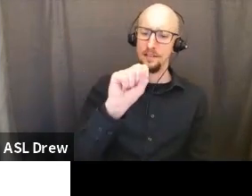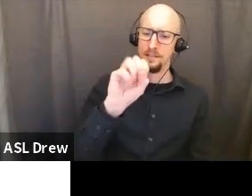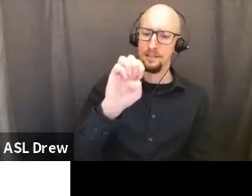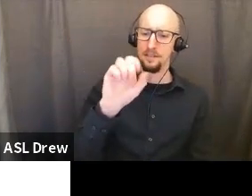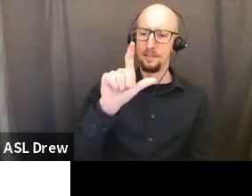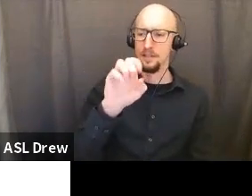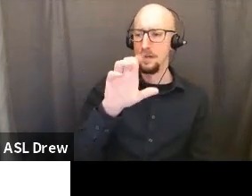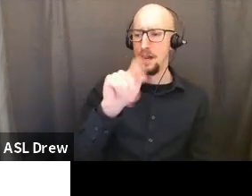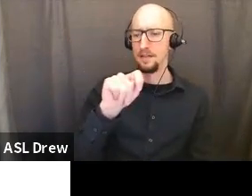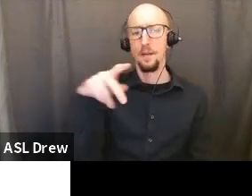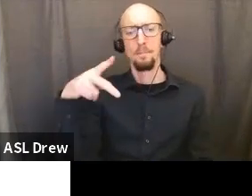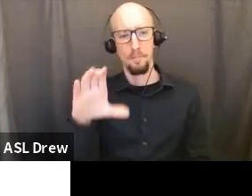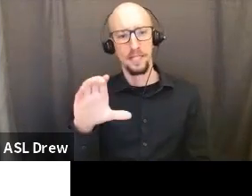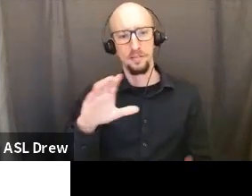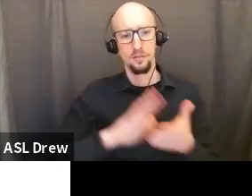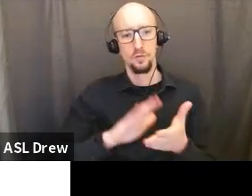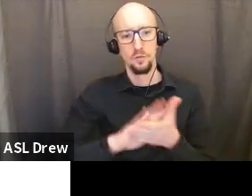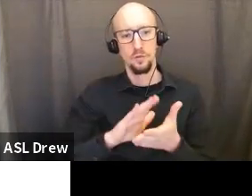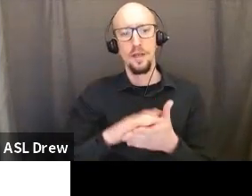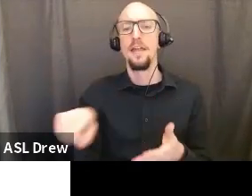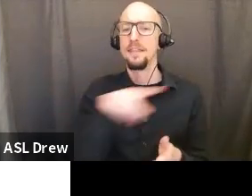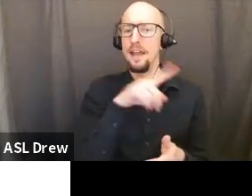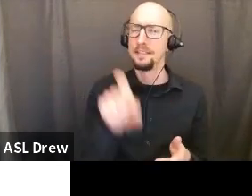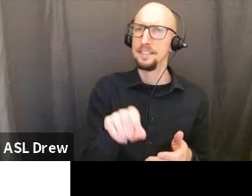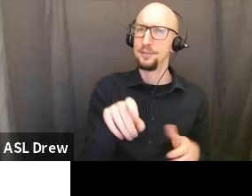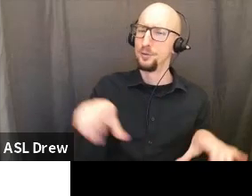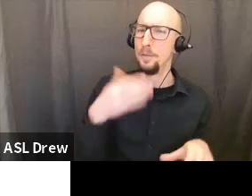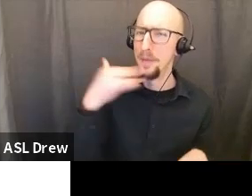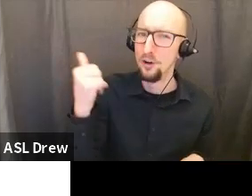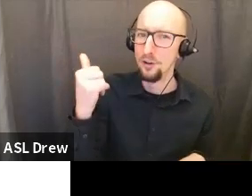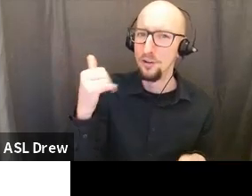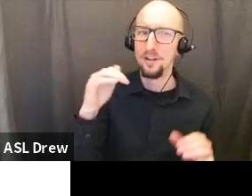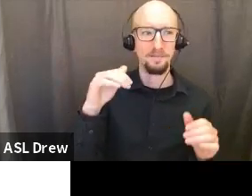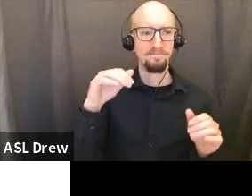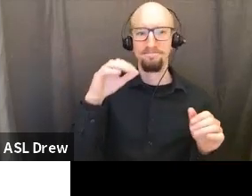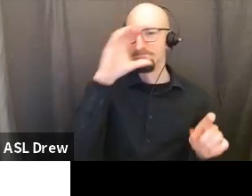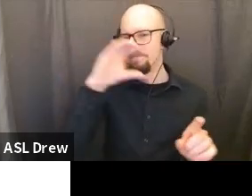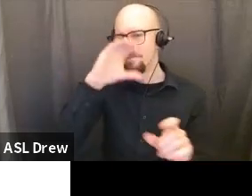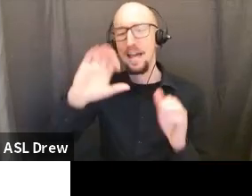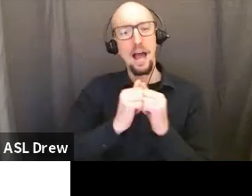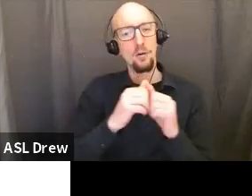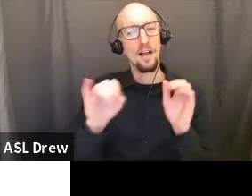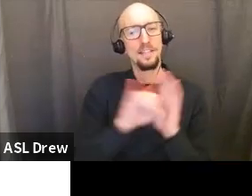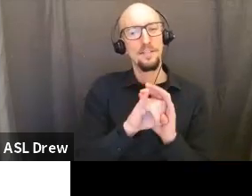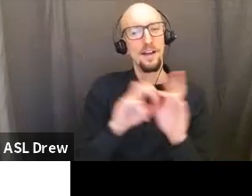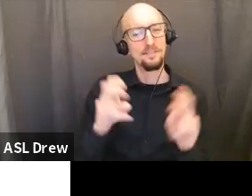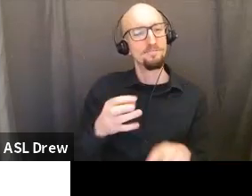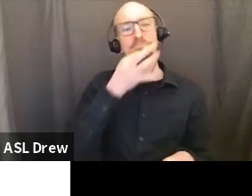job of identifying talent than simply looking at